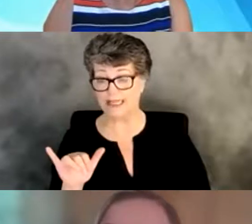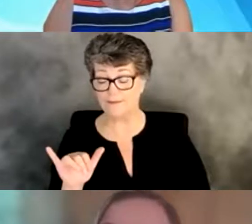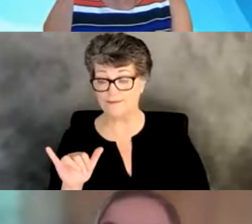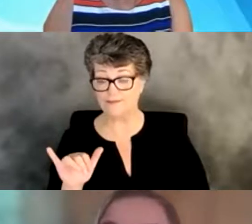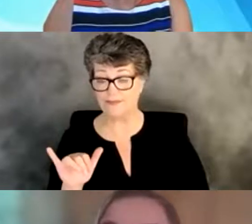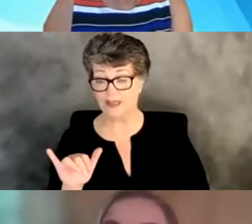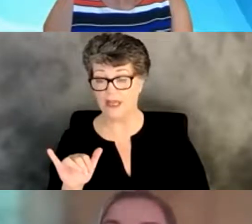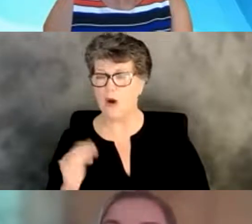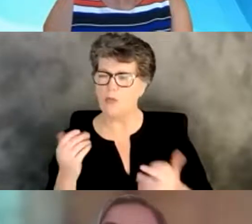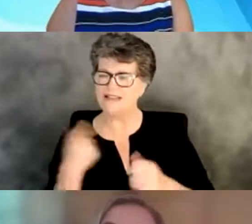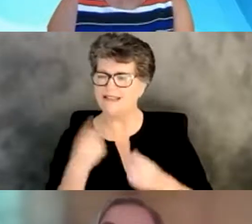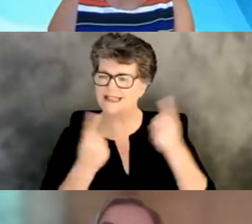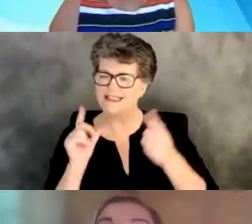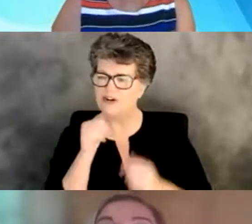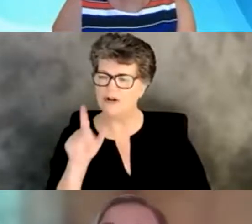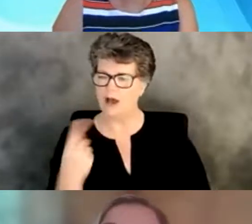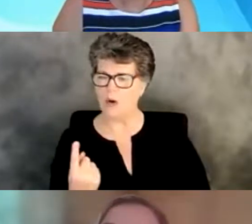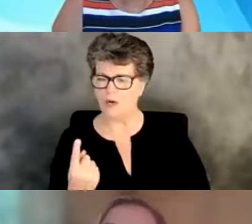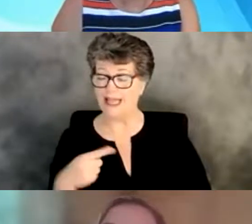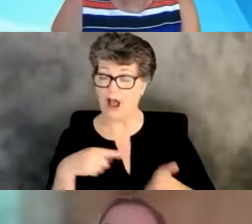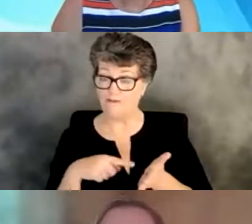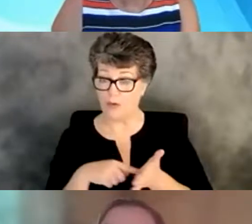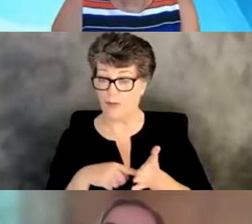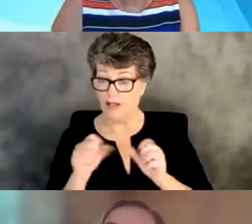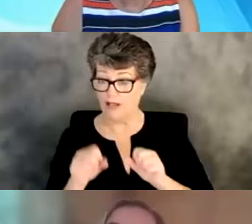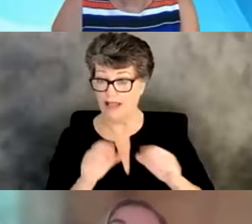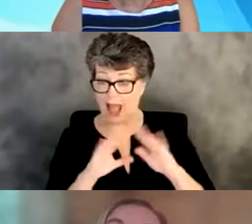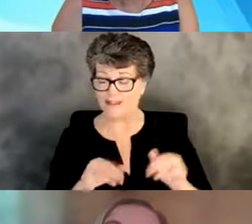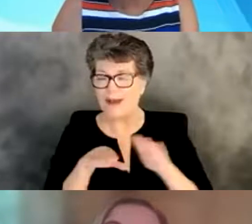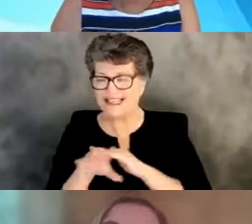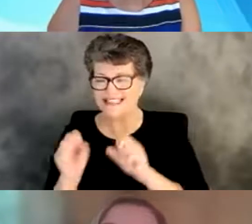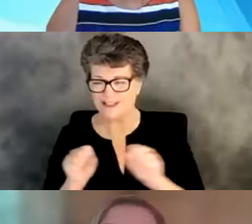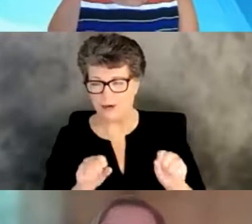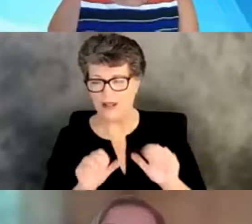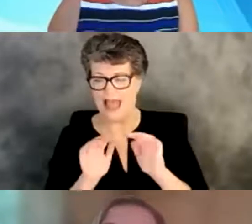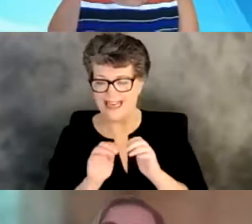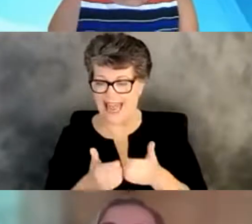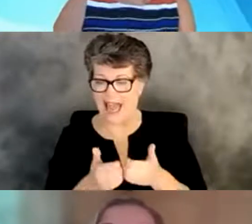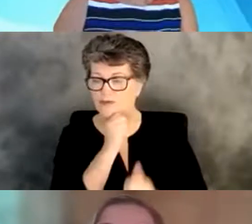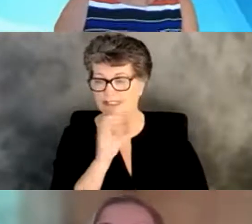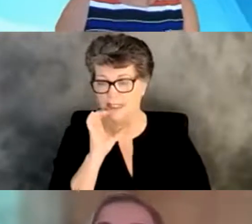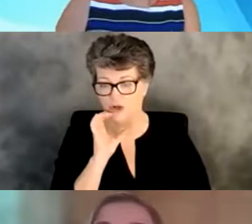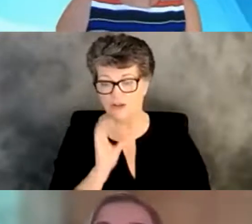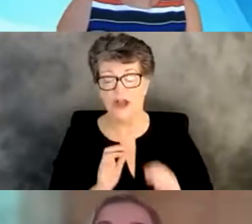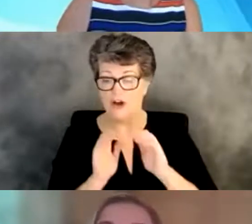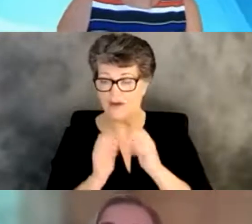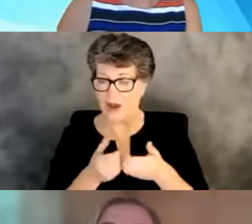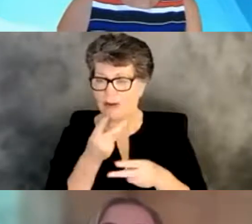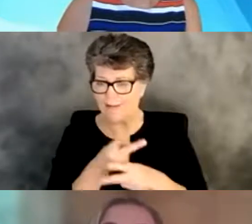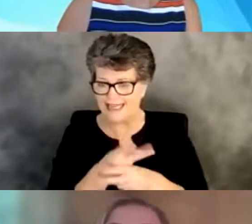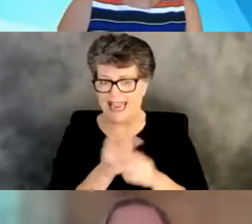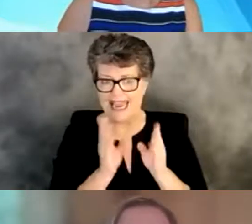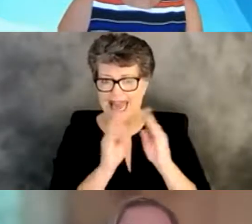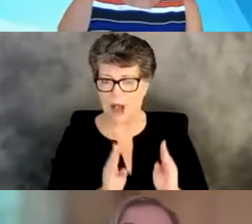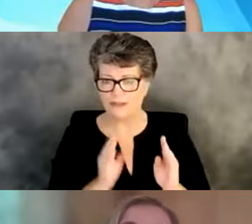us to consider not only affordable housing, but accessible housing and housing for seniors. So how do we maintain housing